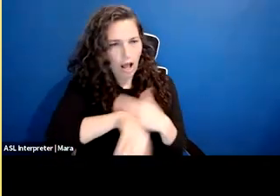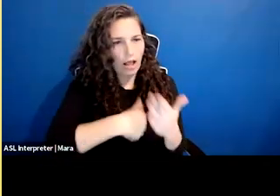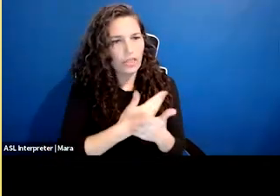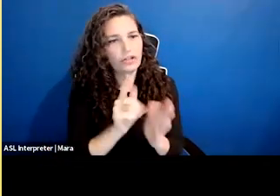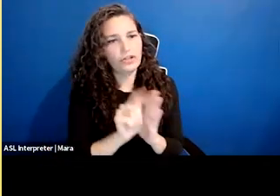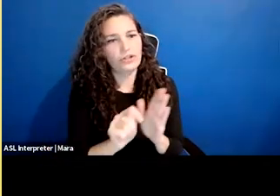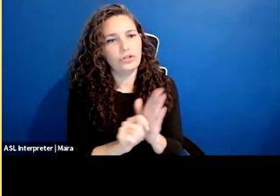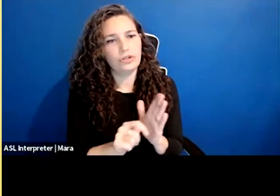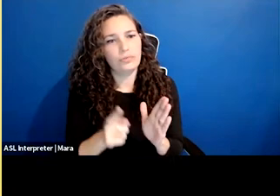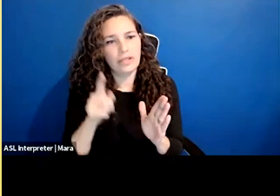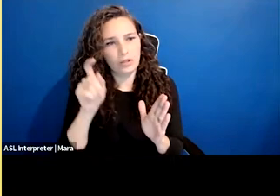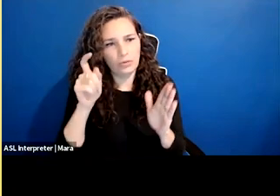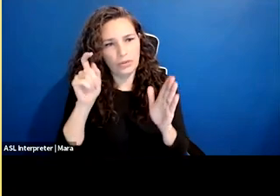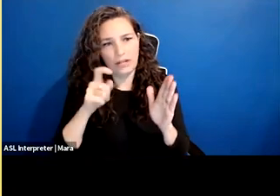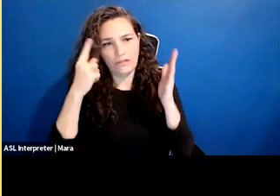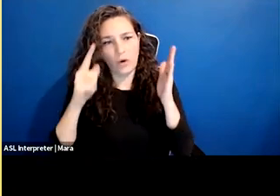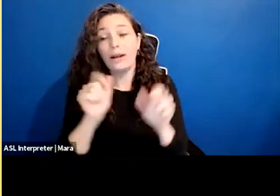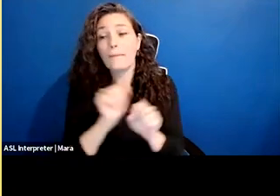employment.